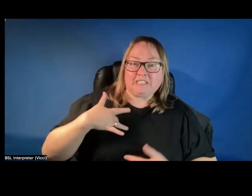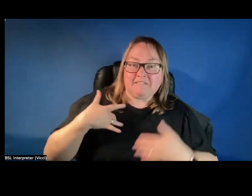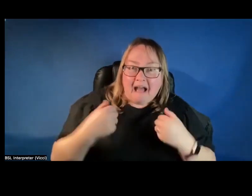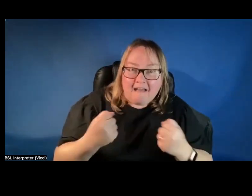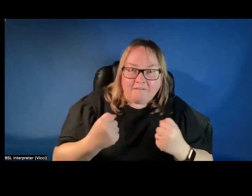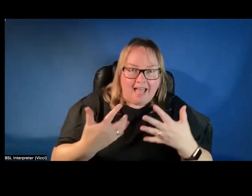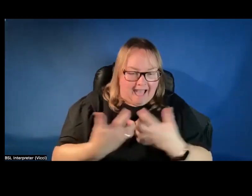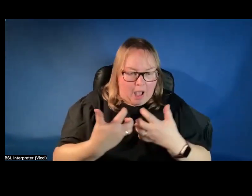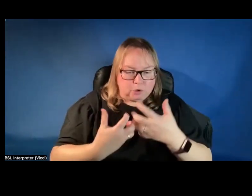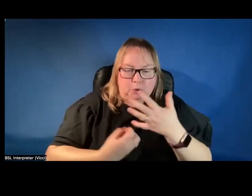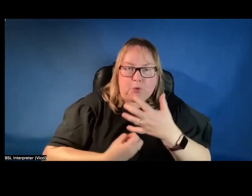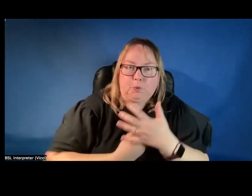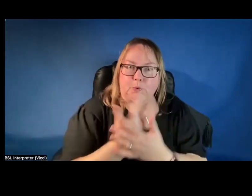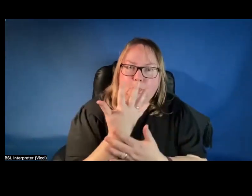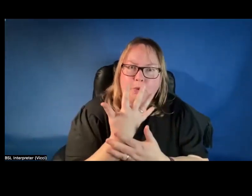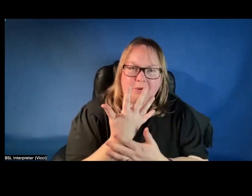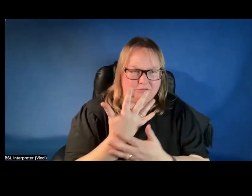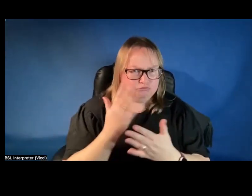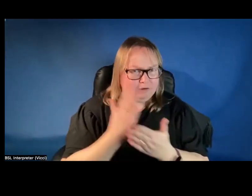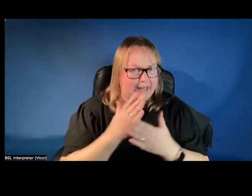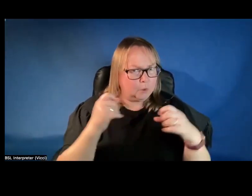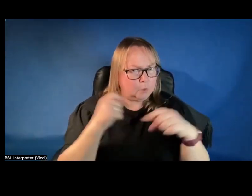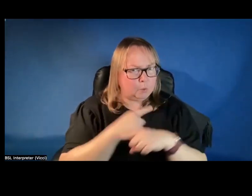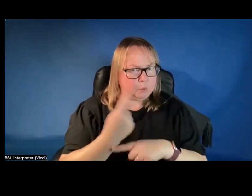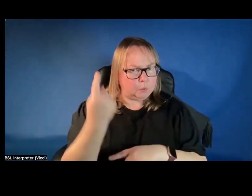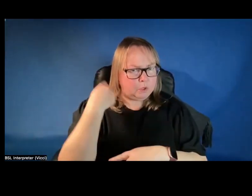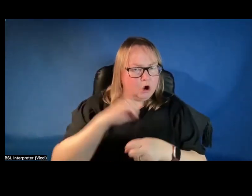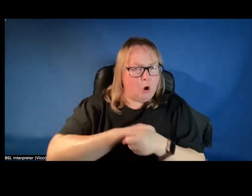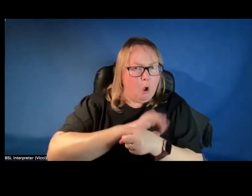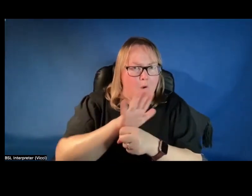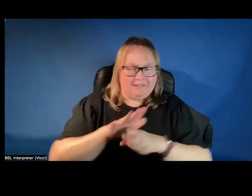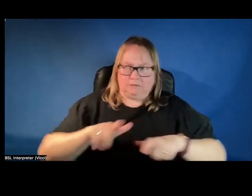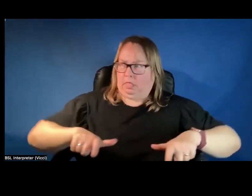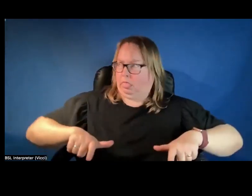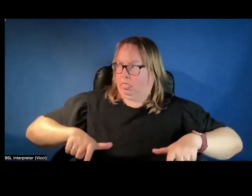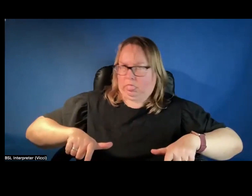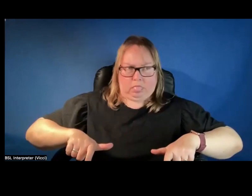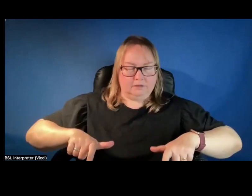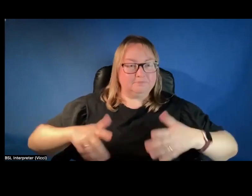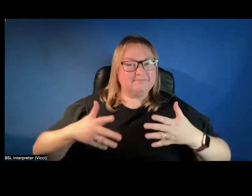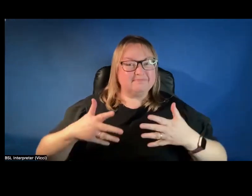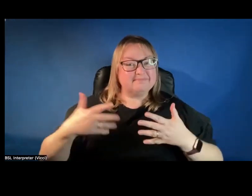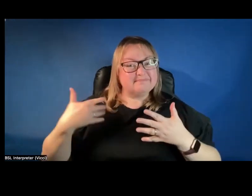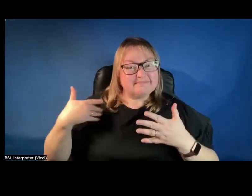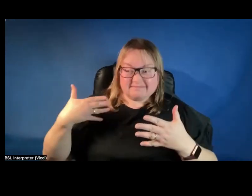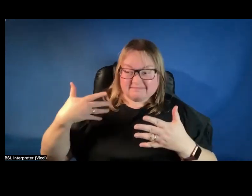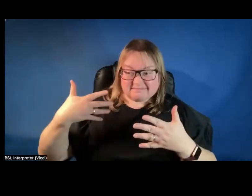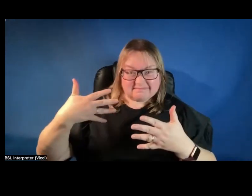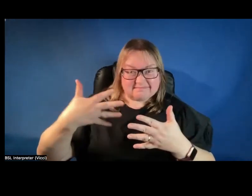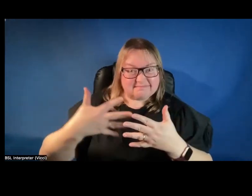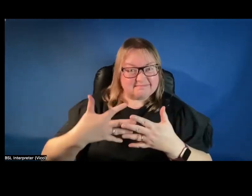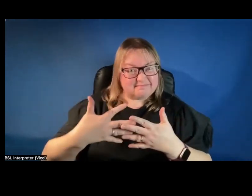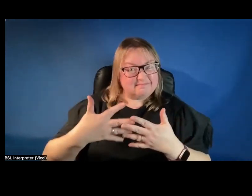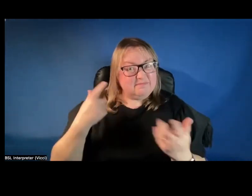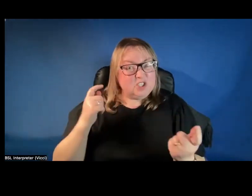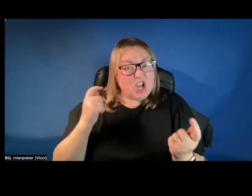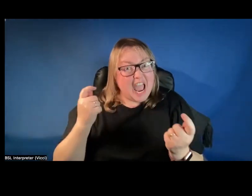in a very strange time. And of course, things have changed somewhat since